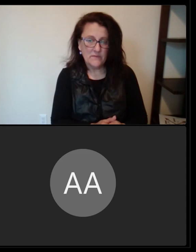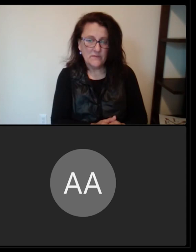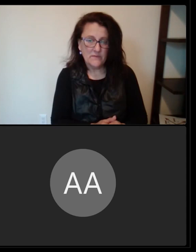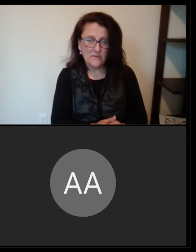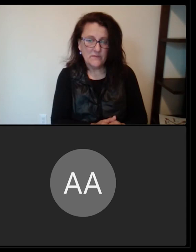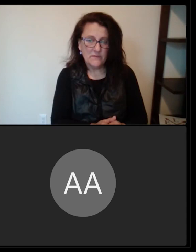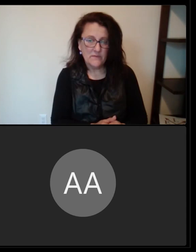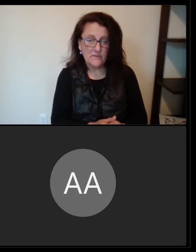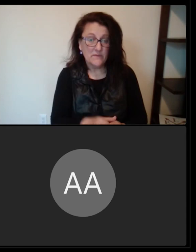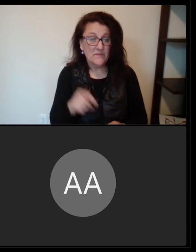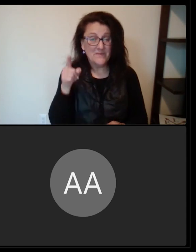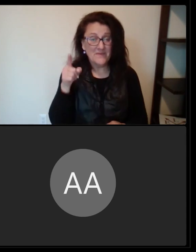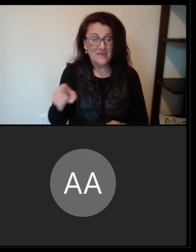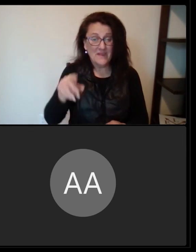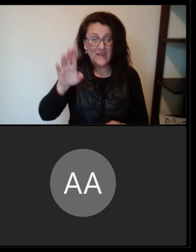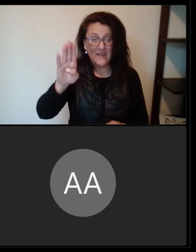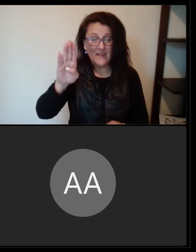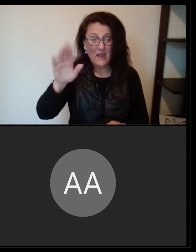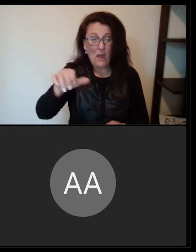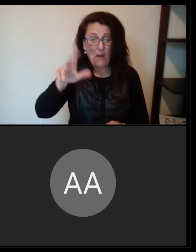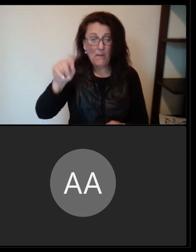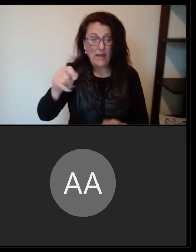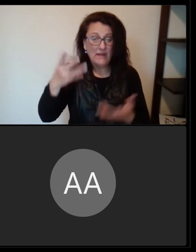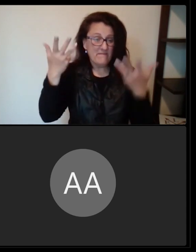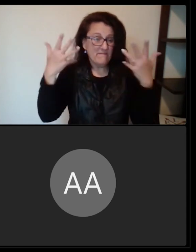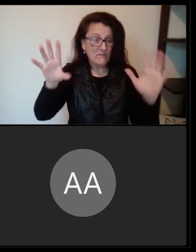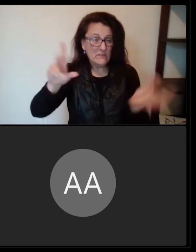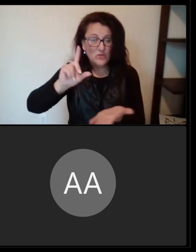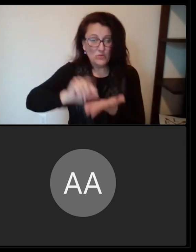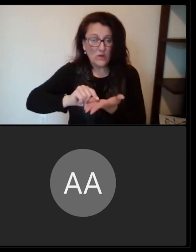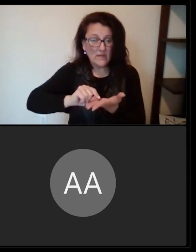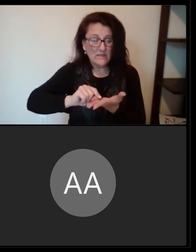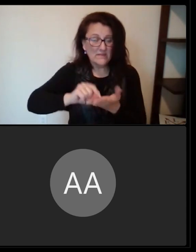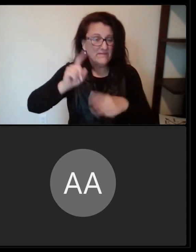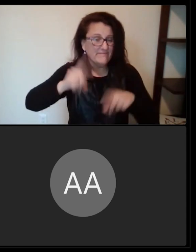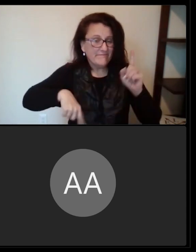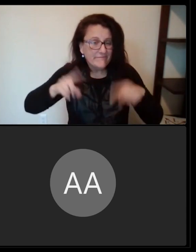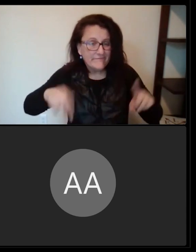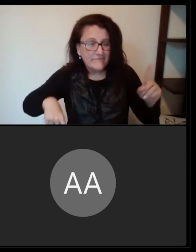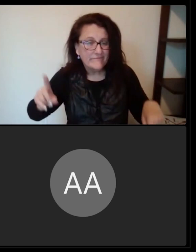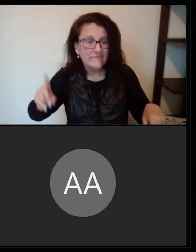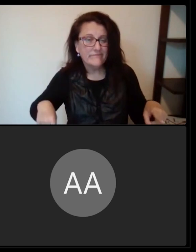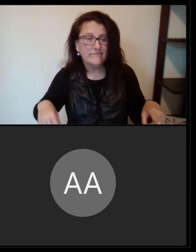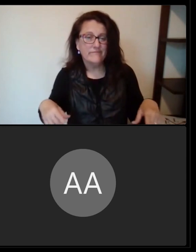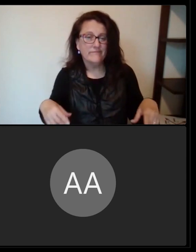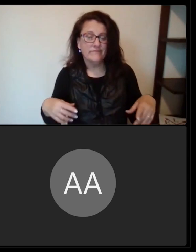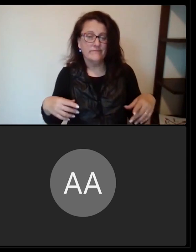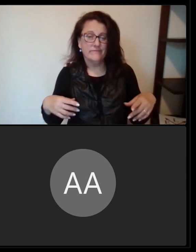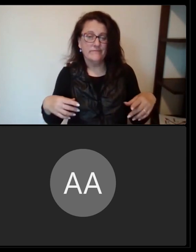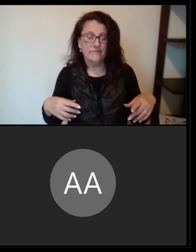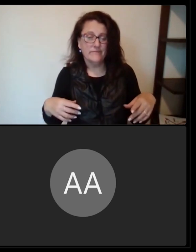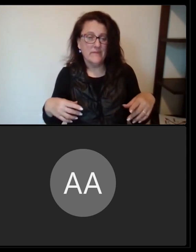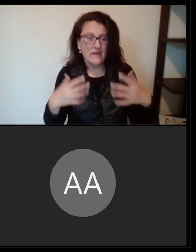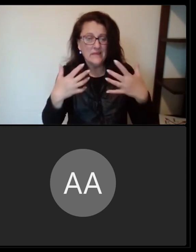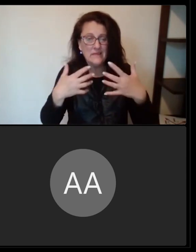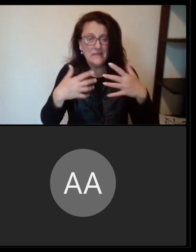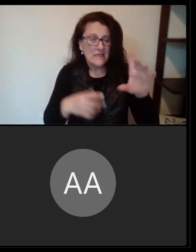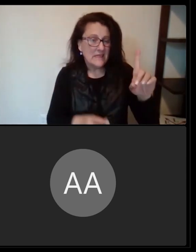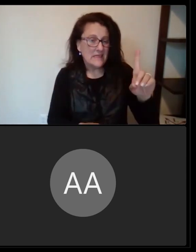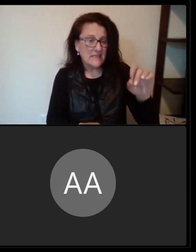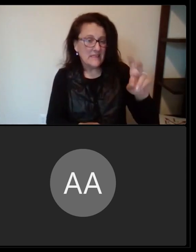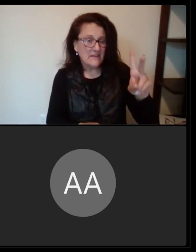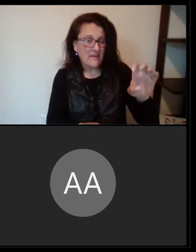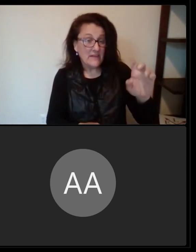These are all ballots that I have printed from various ballot marking devices, both the